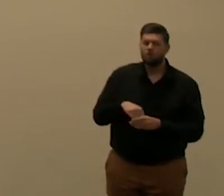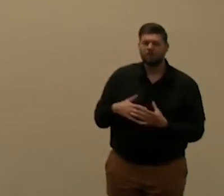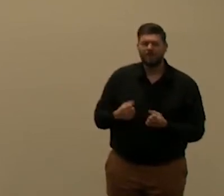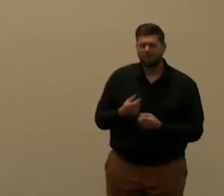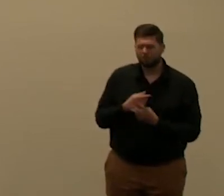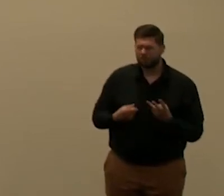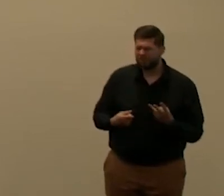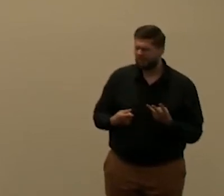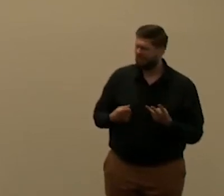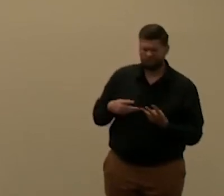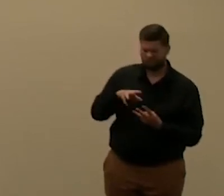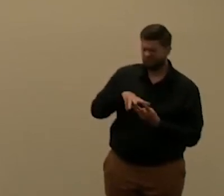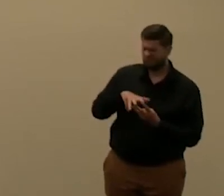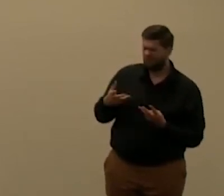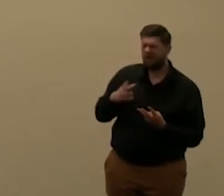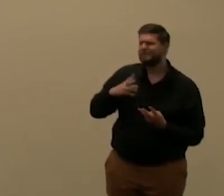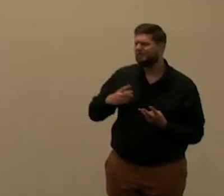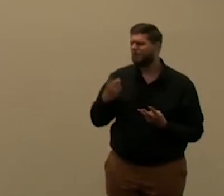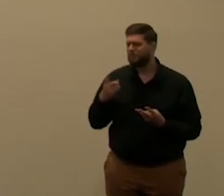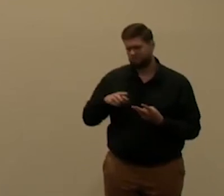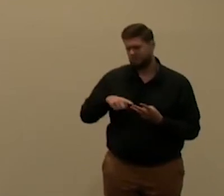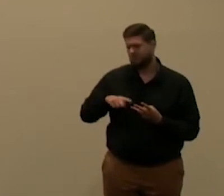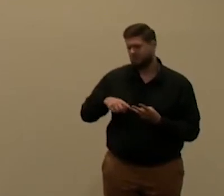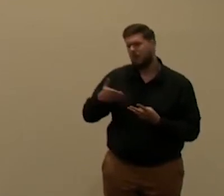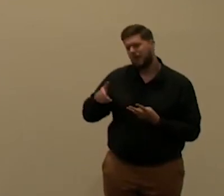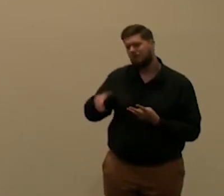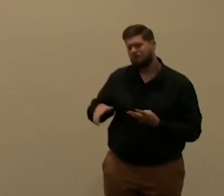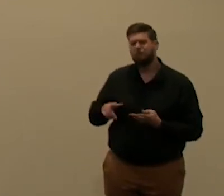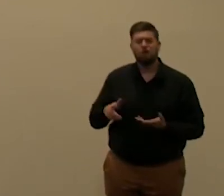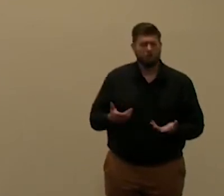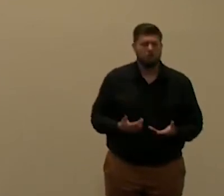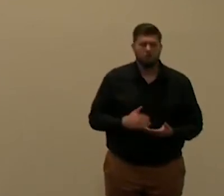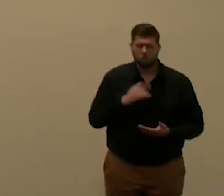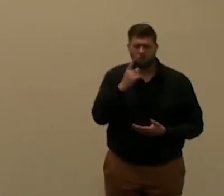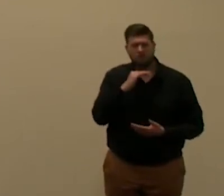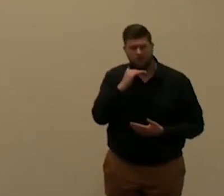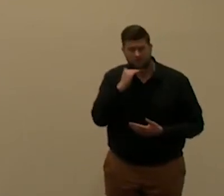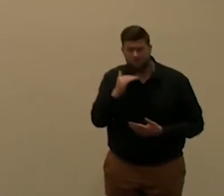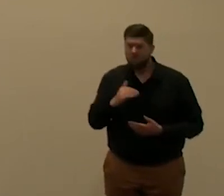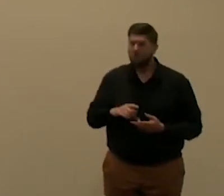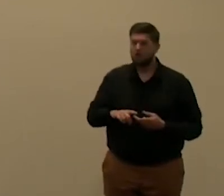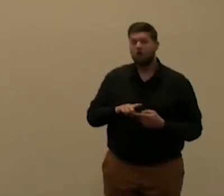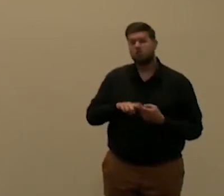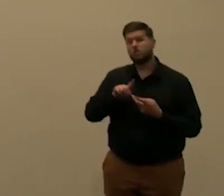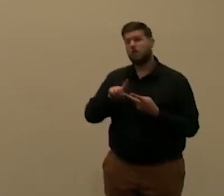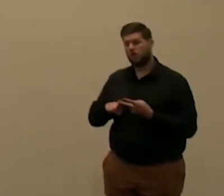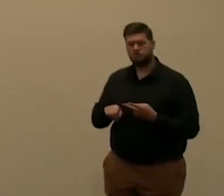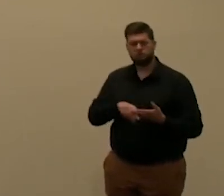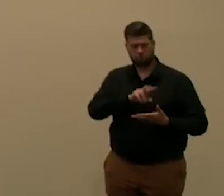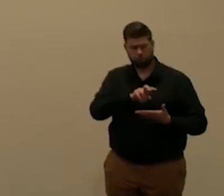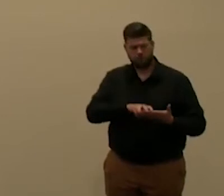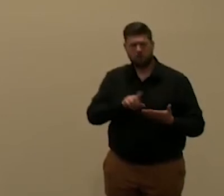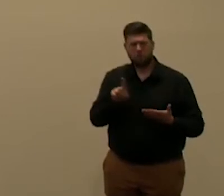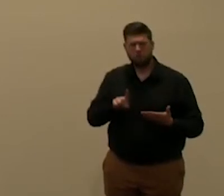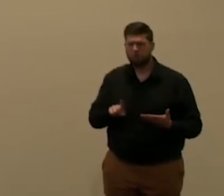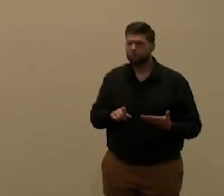maybe you shouldn't have 4 of those same people in the meeting. Maybe 1 is good enough. The other one that is being tracked